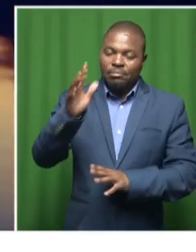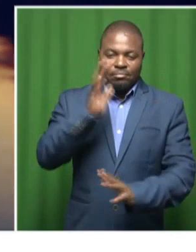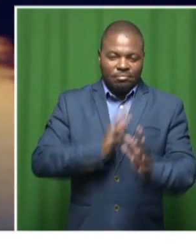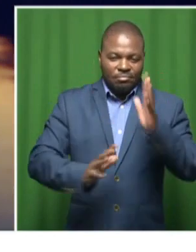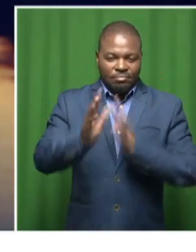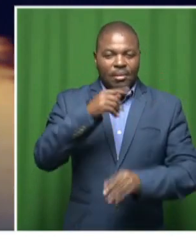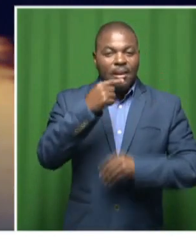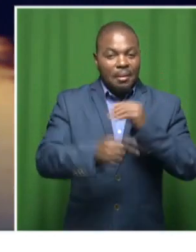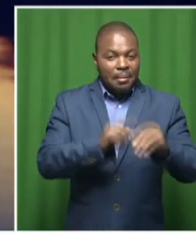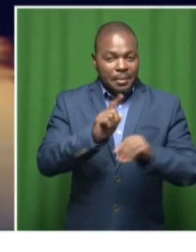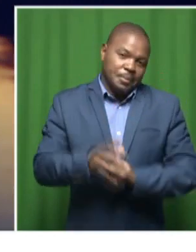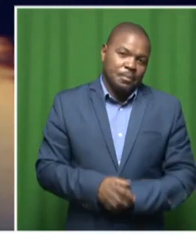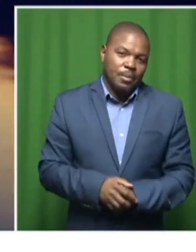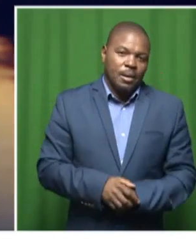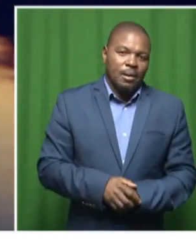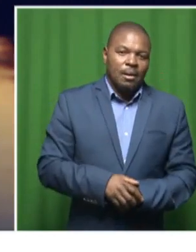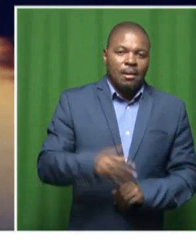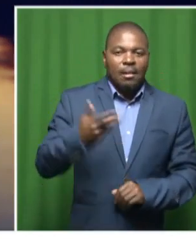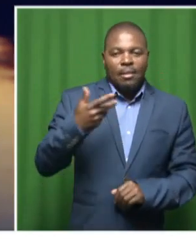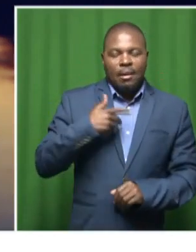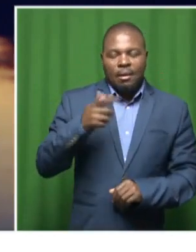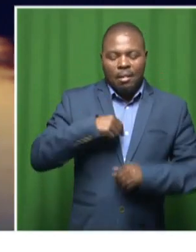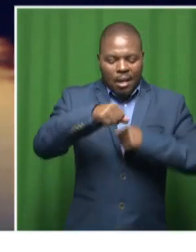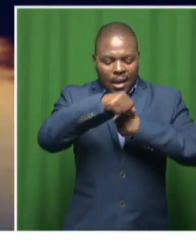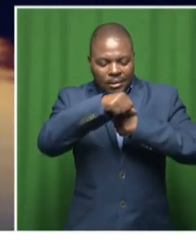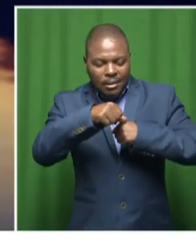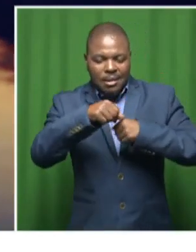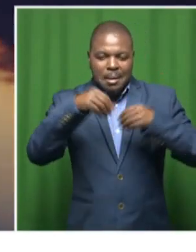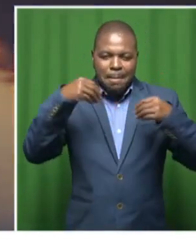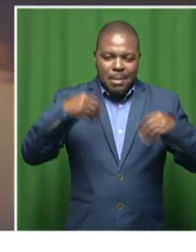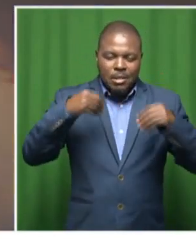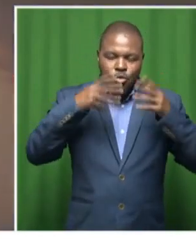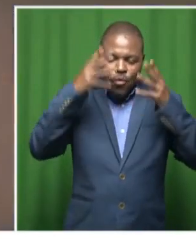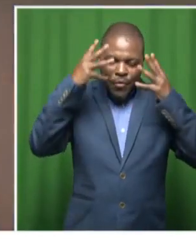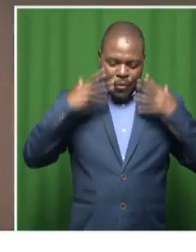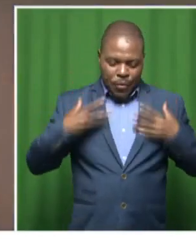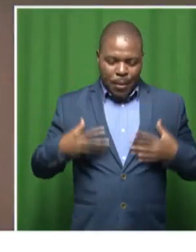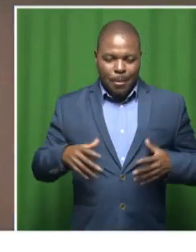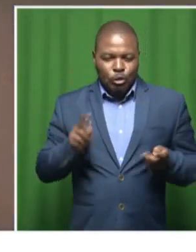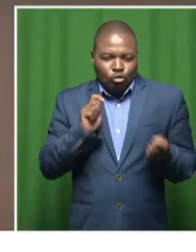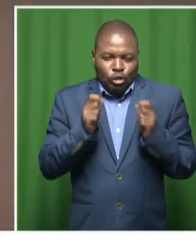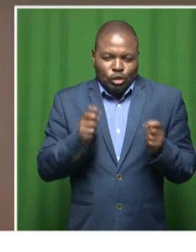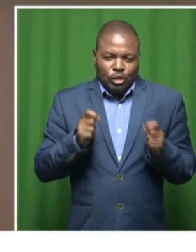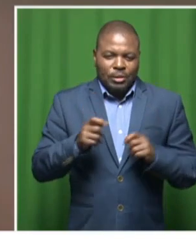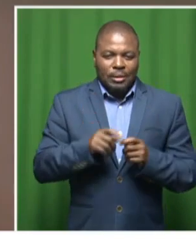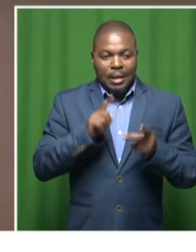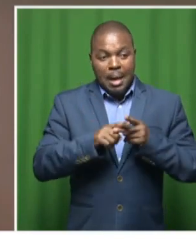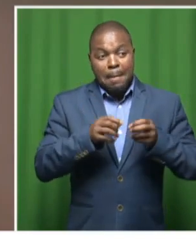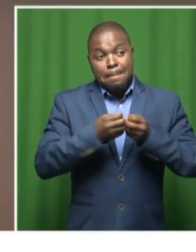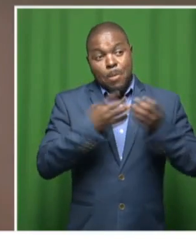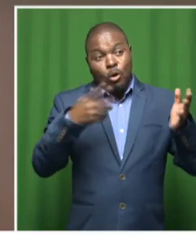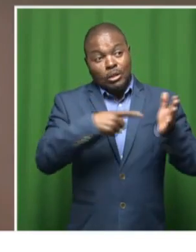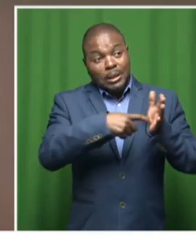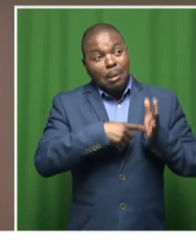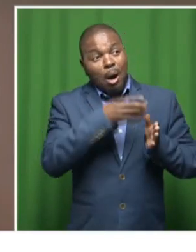us about the cosmetic surgery industry in South Africa, and more specifically, the increase in demand for